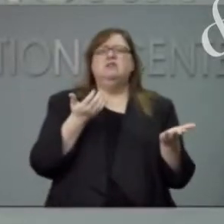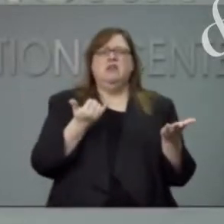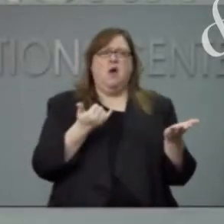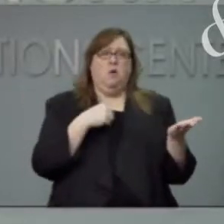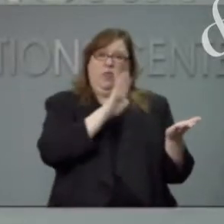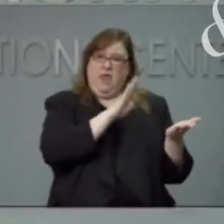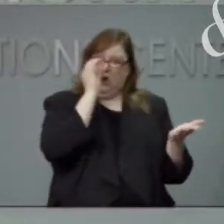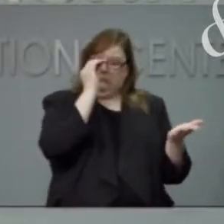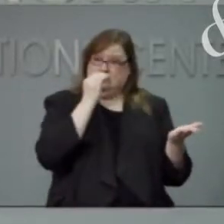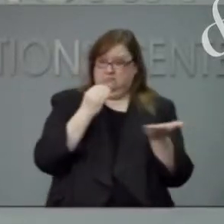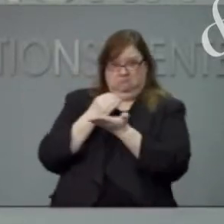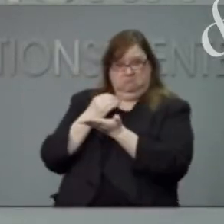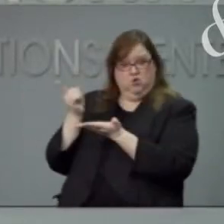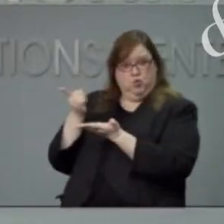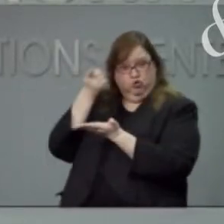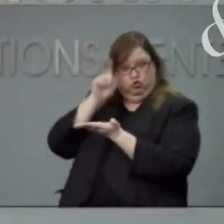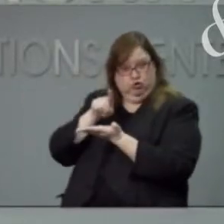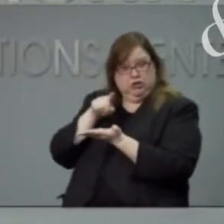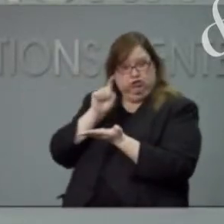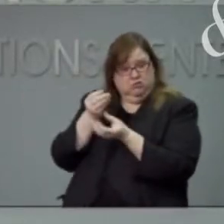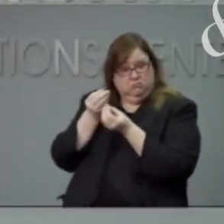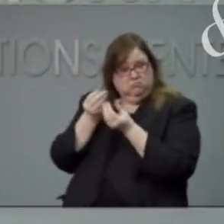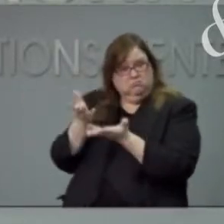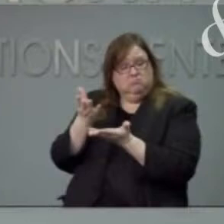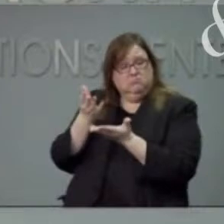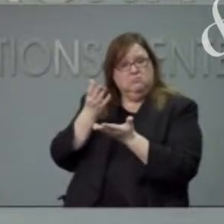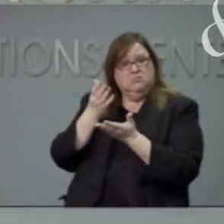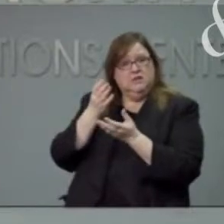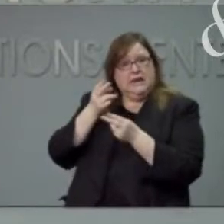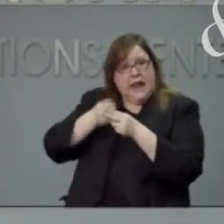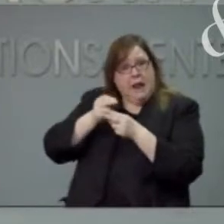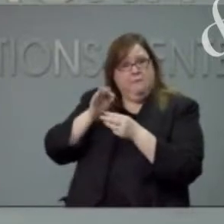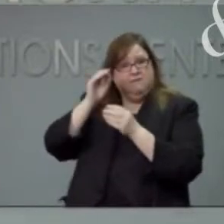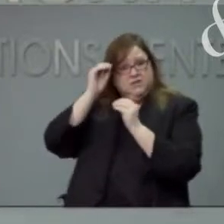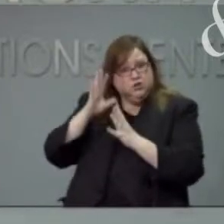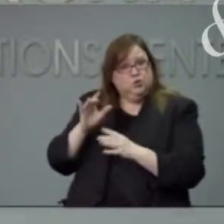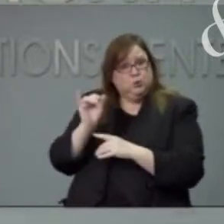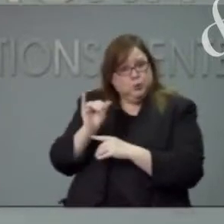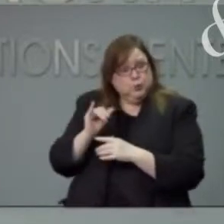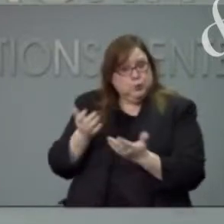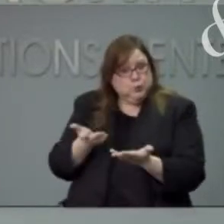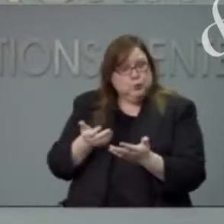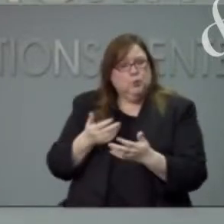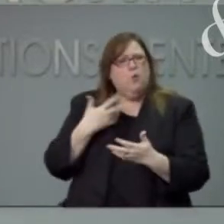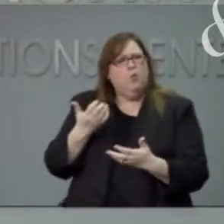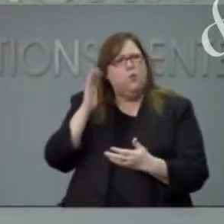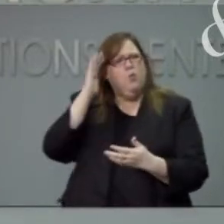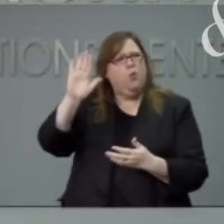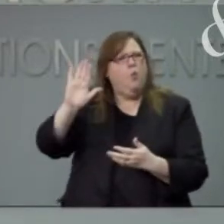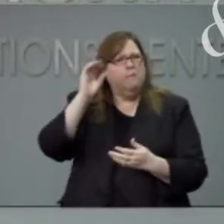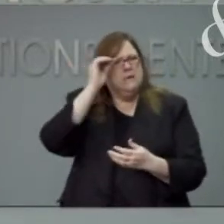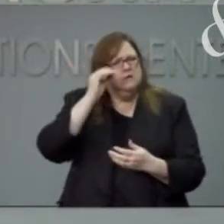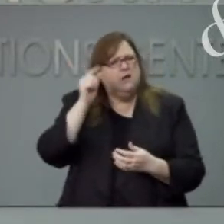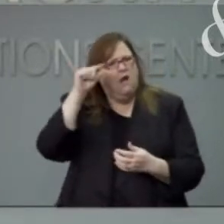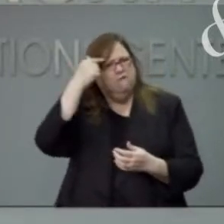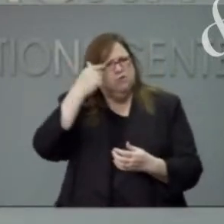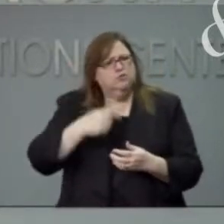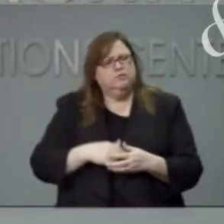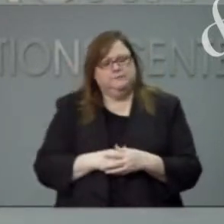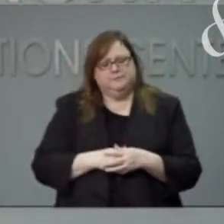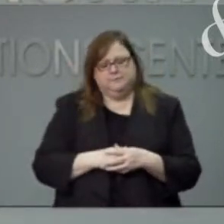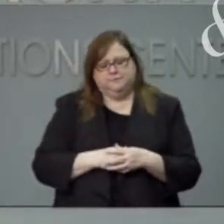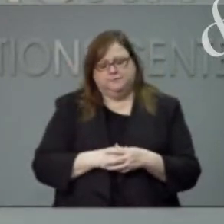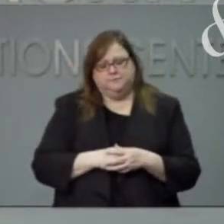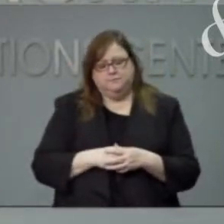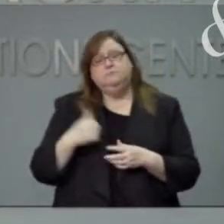of their teachers are testing positive? I think anything that we can do to help to slow the spread is important,